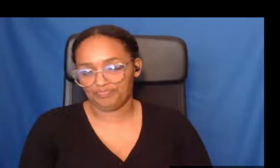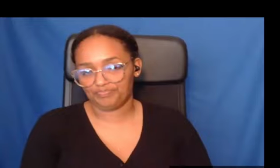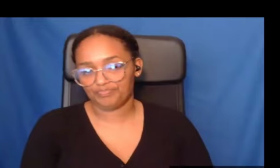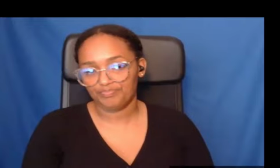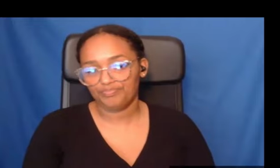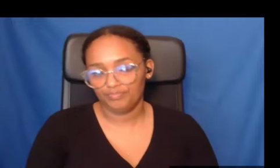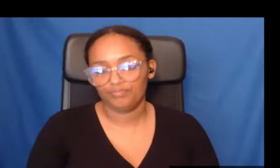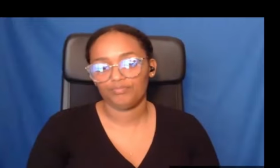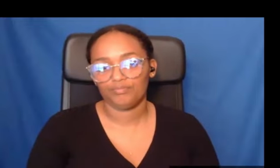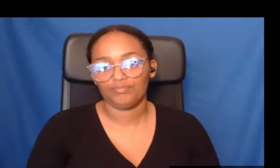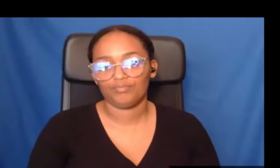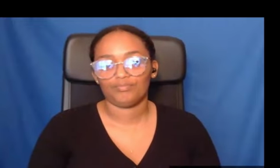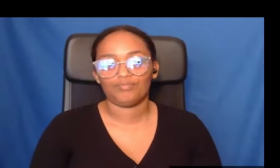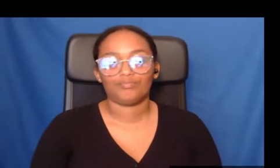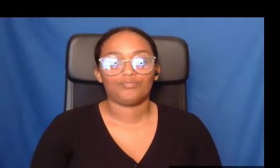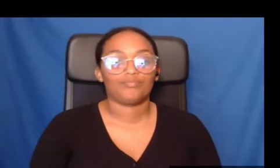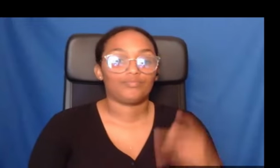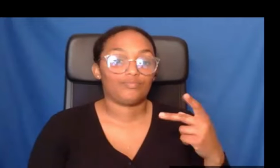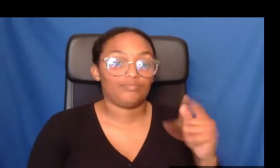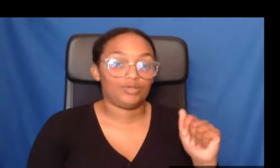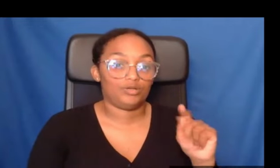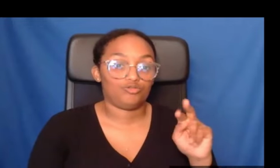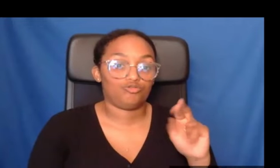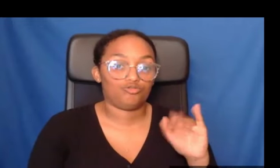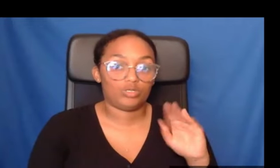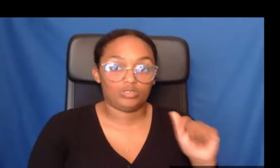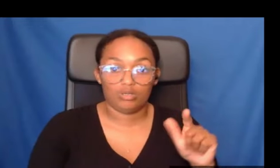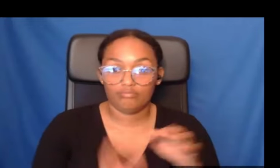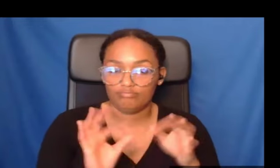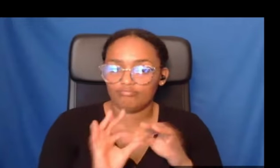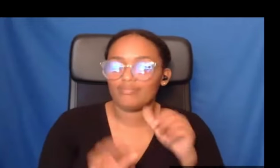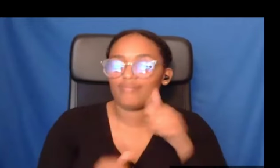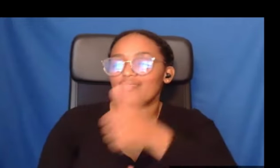Thanks, Mary Jo. And I put that in the chat,